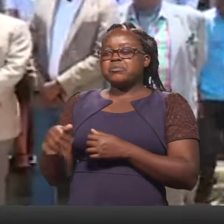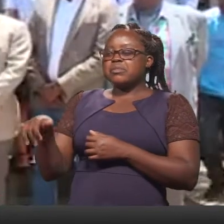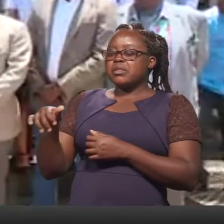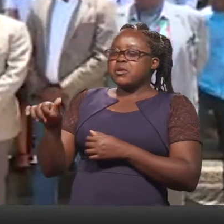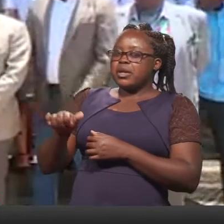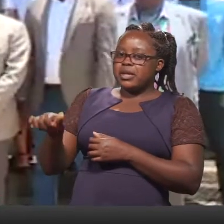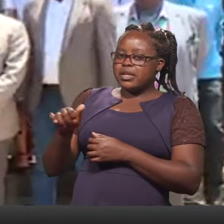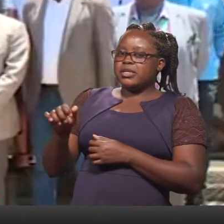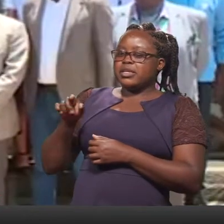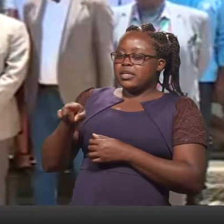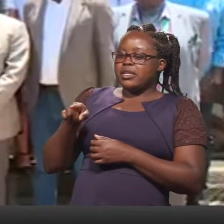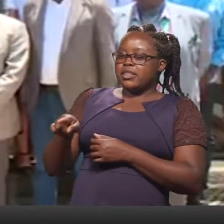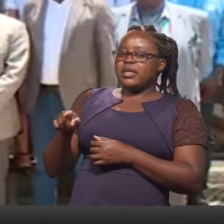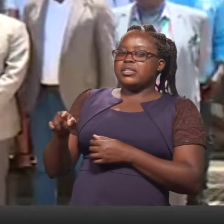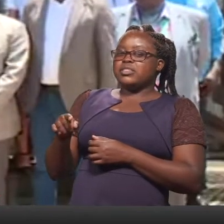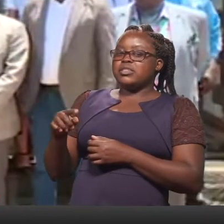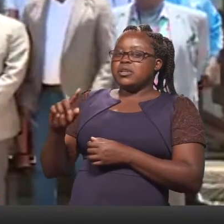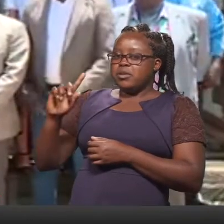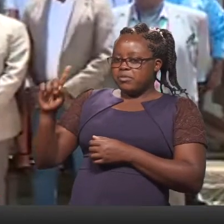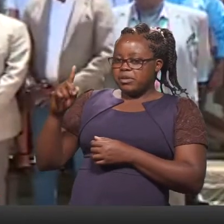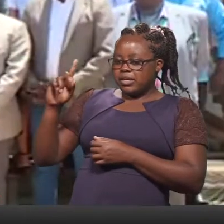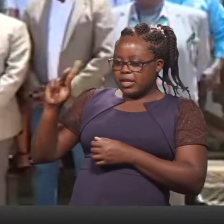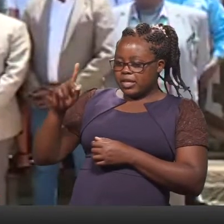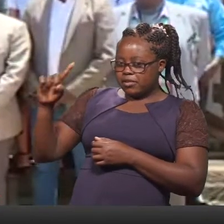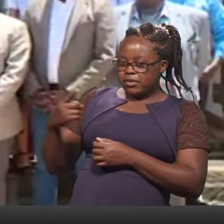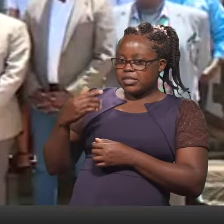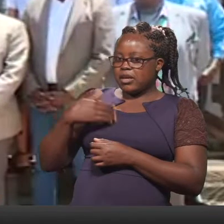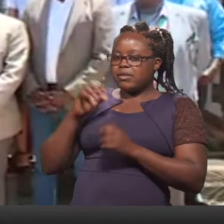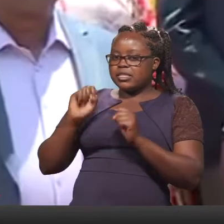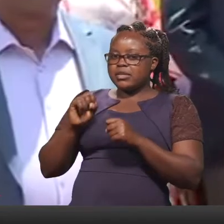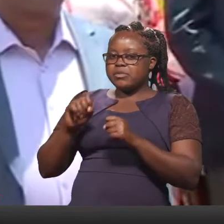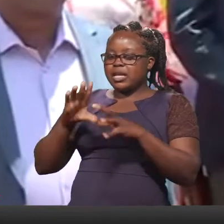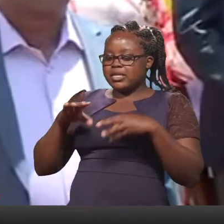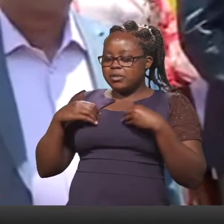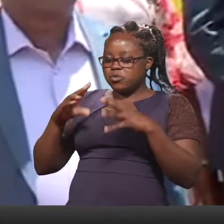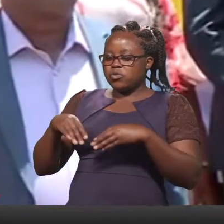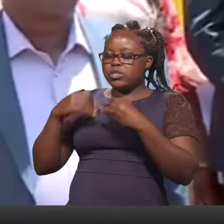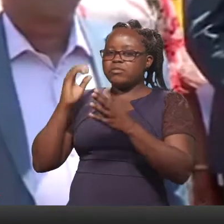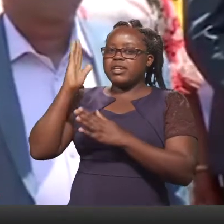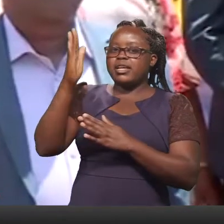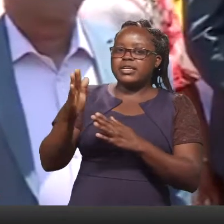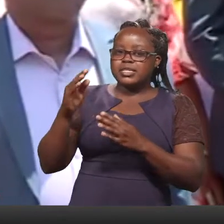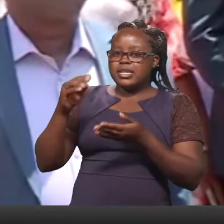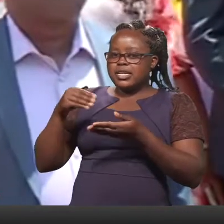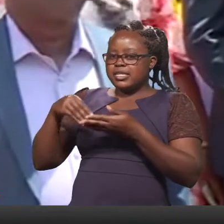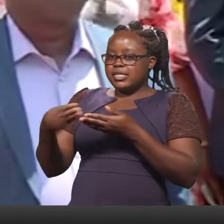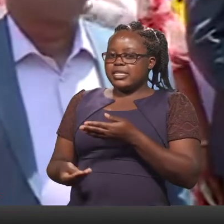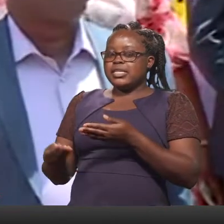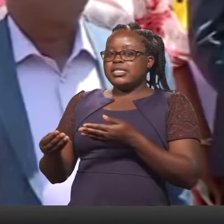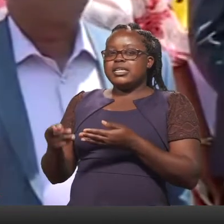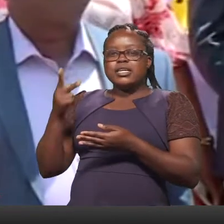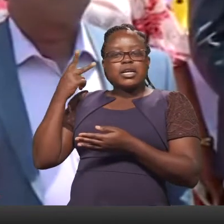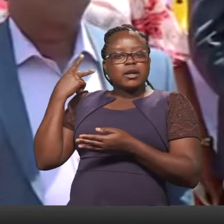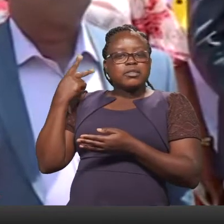muungano huo wa Kenya Kwanza umekubaliana kumpa tiketi ya moja kwa moja mwaniaji wa kiti cha